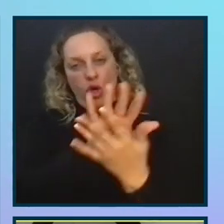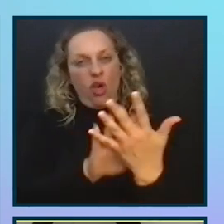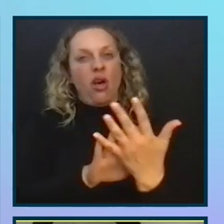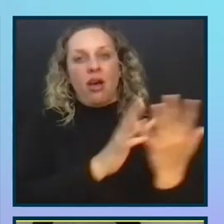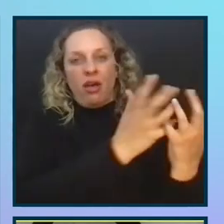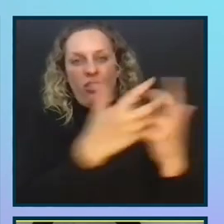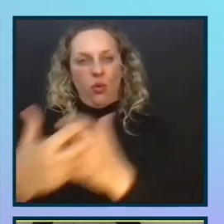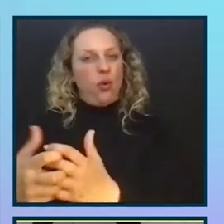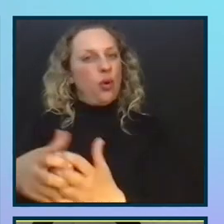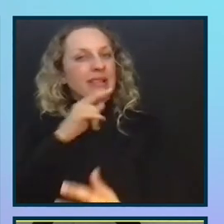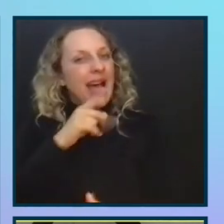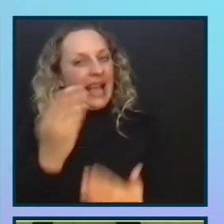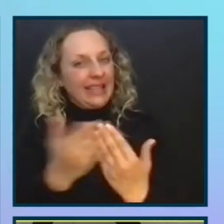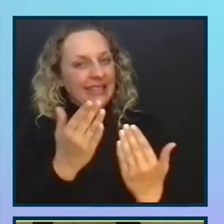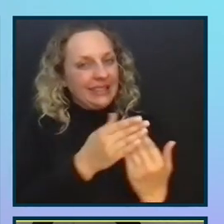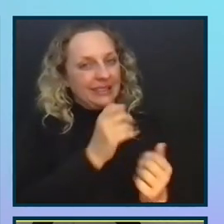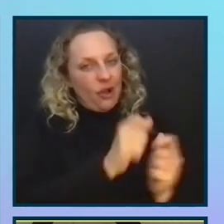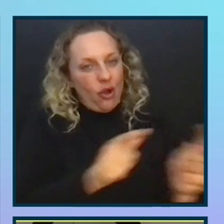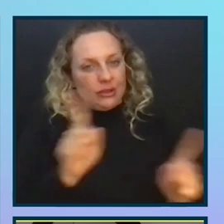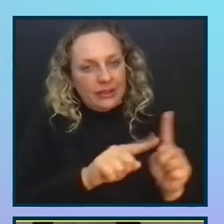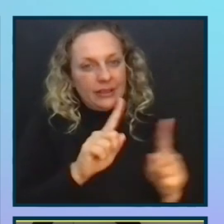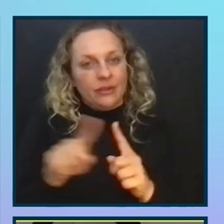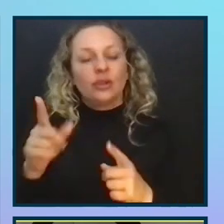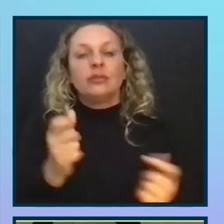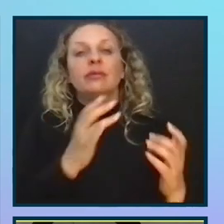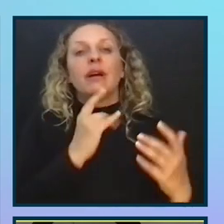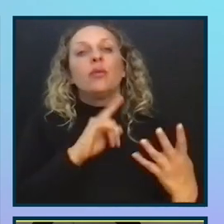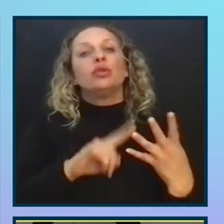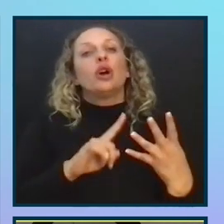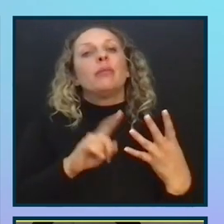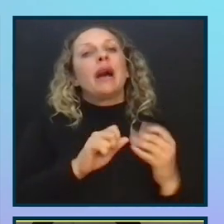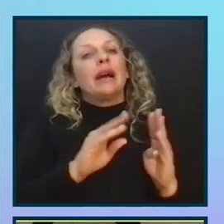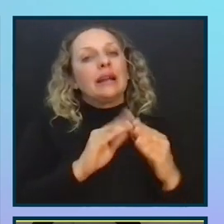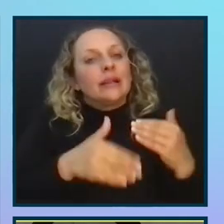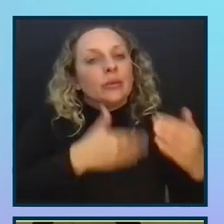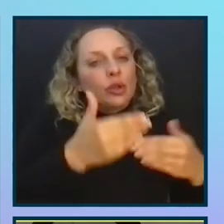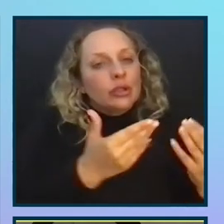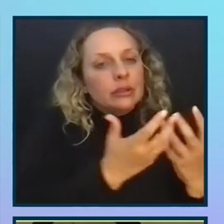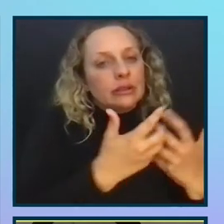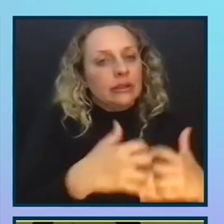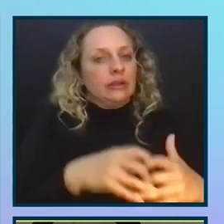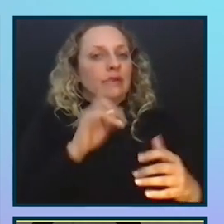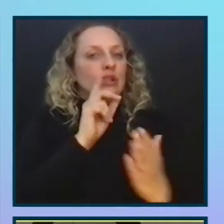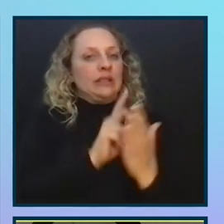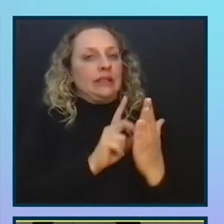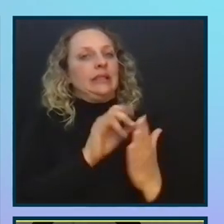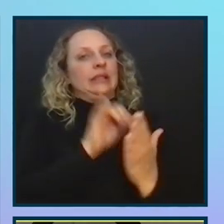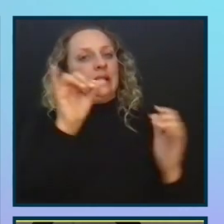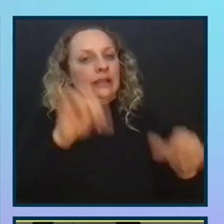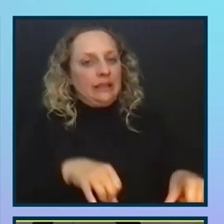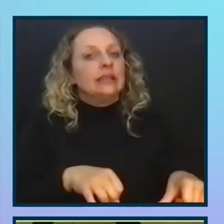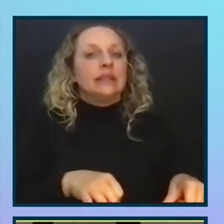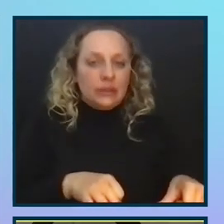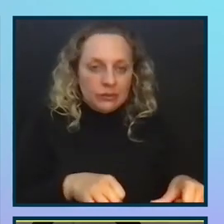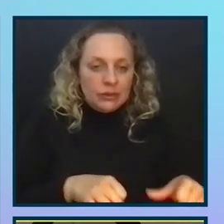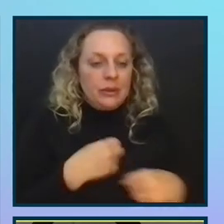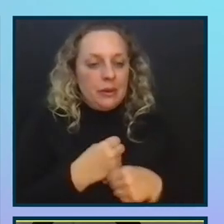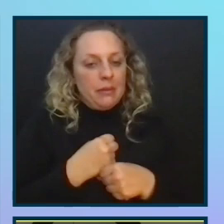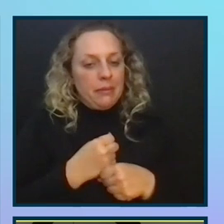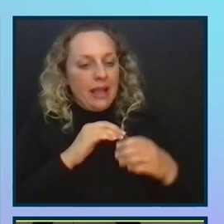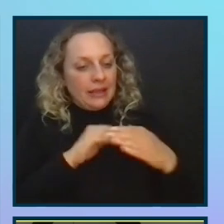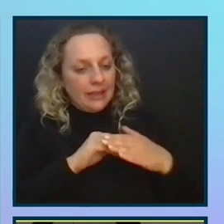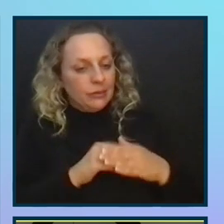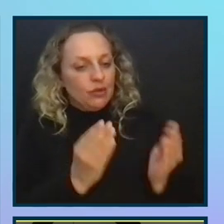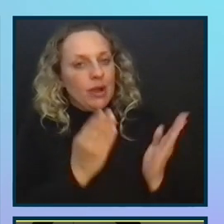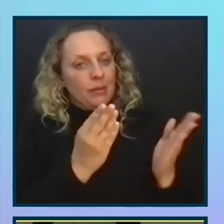talk how we've integrated clear processes for accessibility in the design system, including how we've baked in accessibility